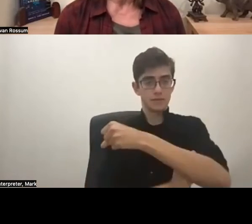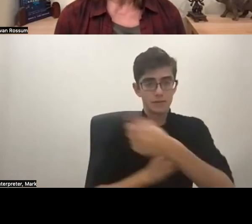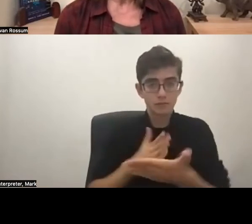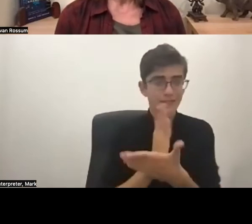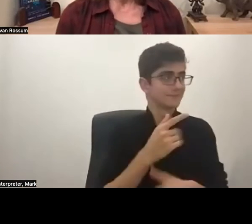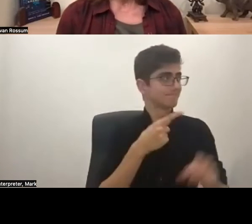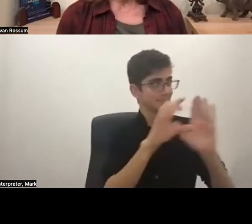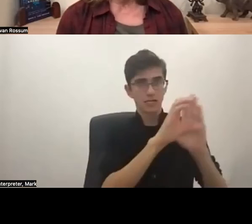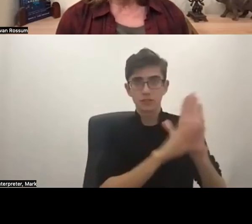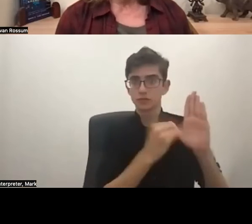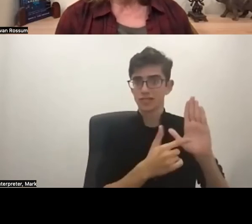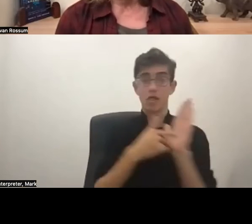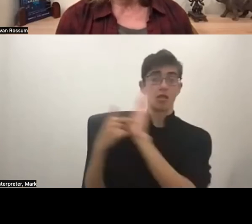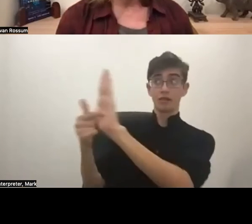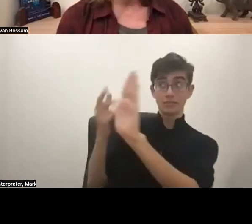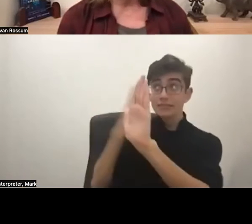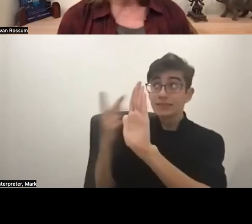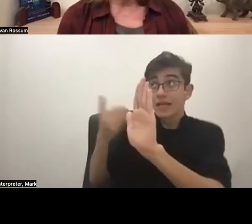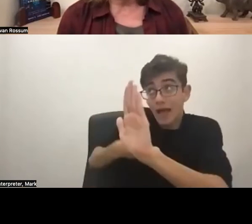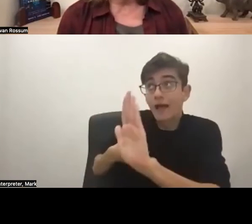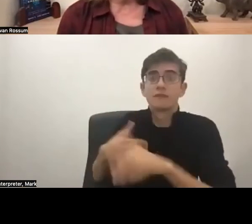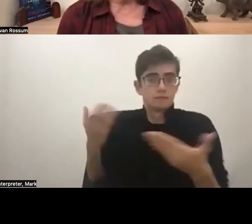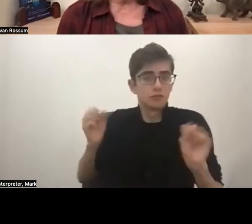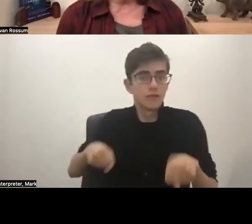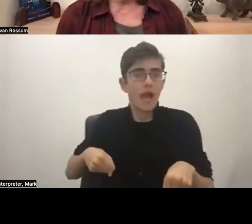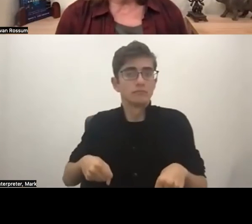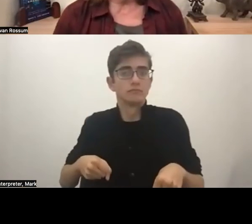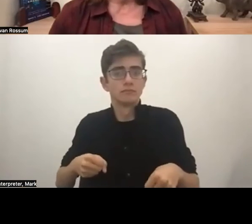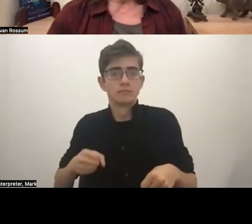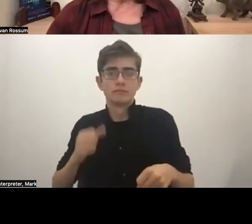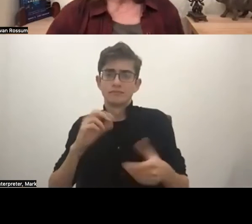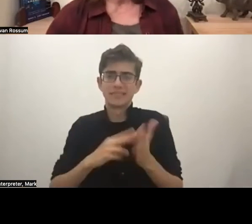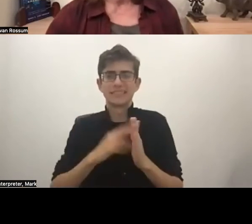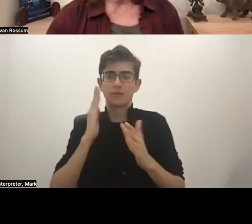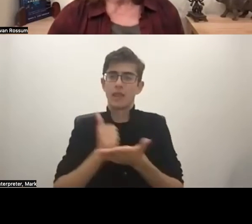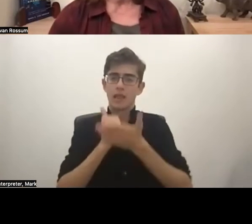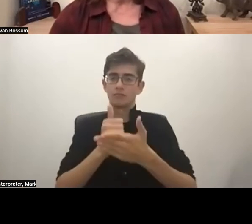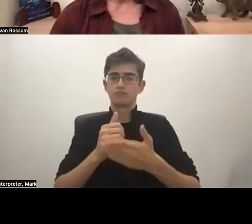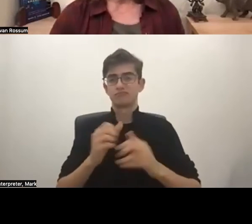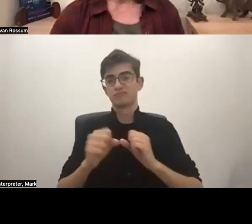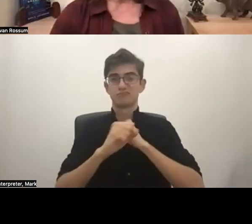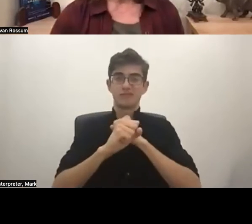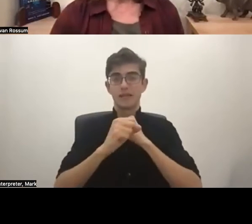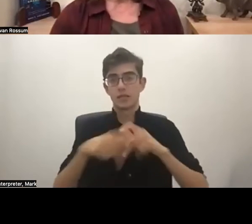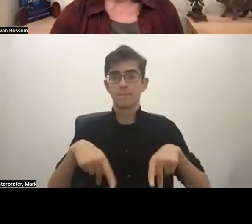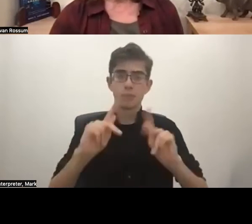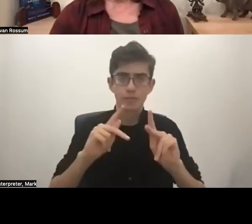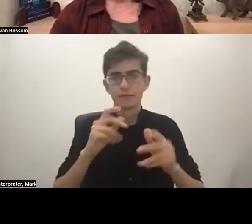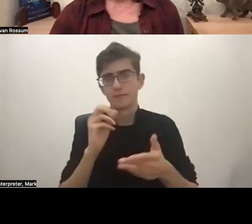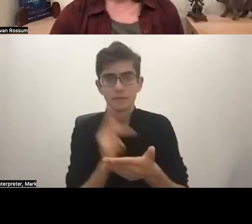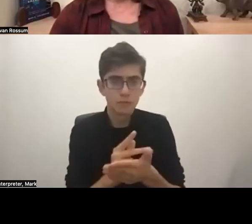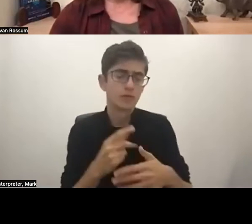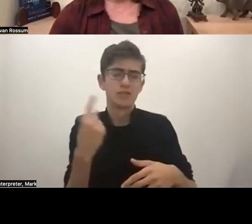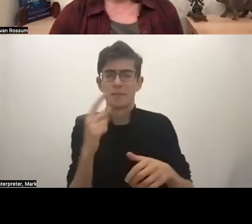classification, seem that they would both be satisfied for this to apply to preventing something, a permit from being approved, or